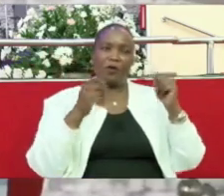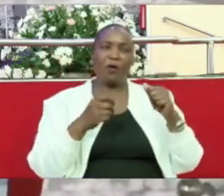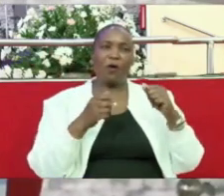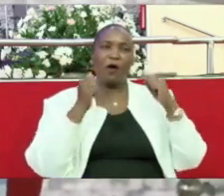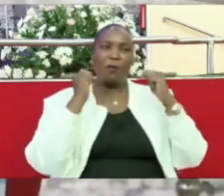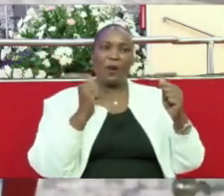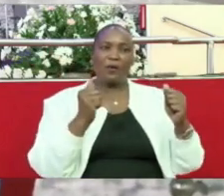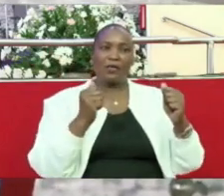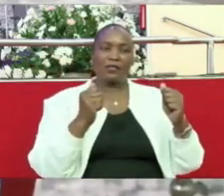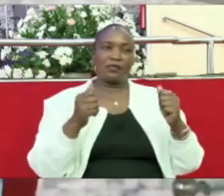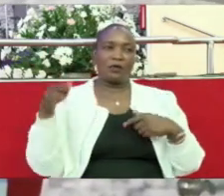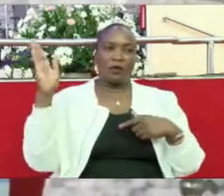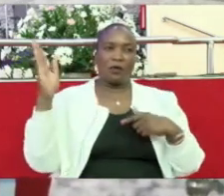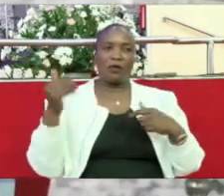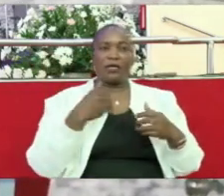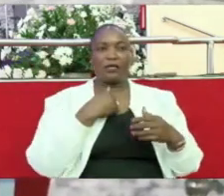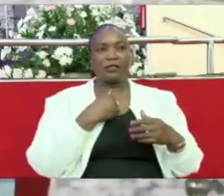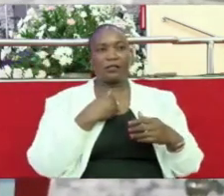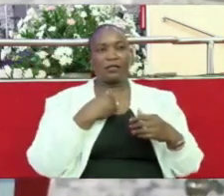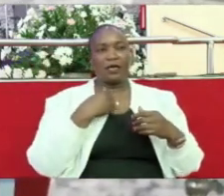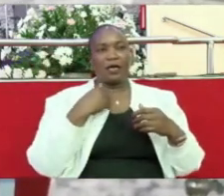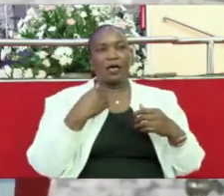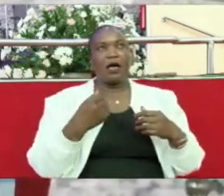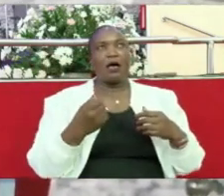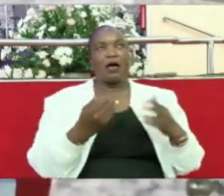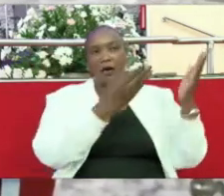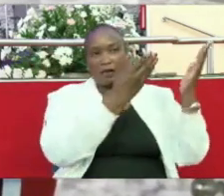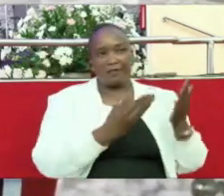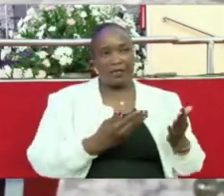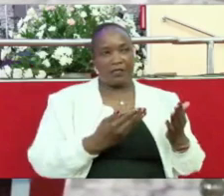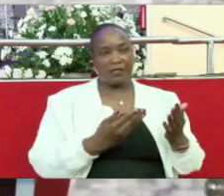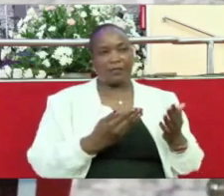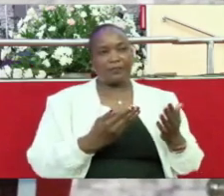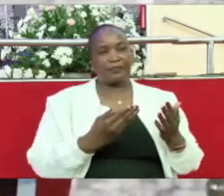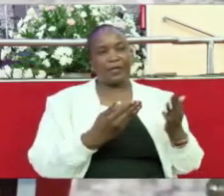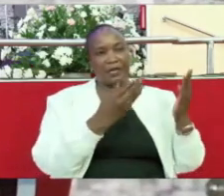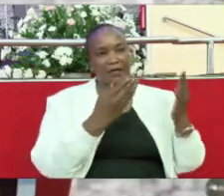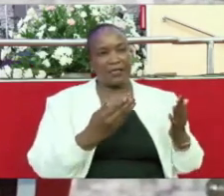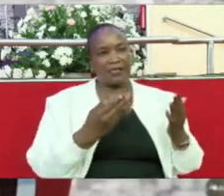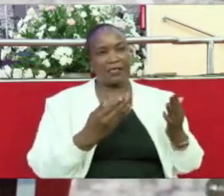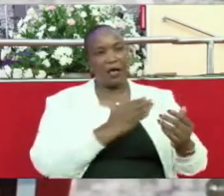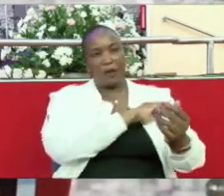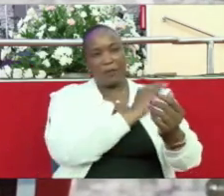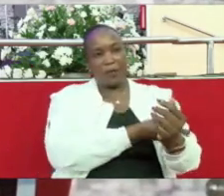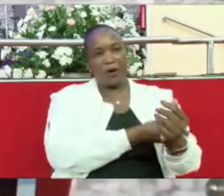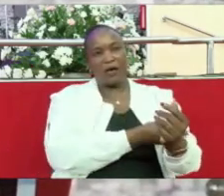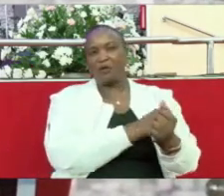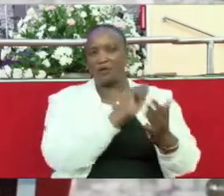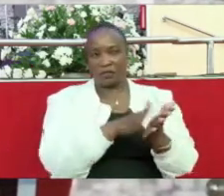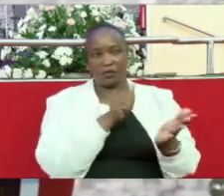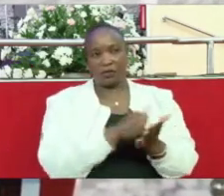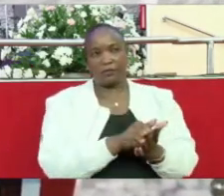nira zote ama nguvu zote zinazosimama mbele yako. That we can also cast down every imagination. Ya kwamba tutaweza kuleta